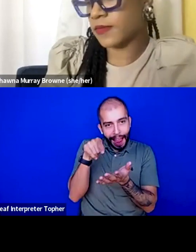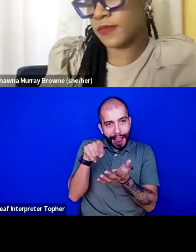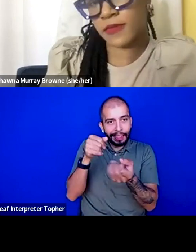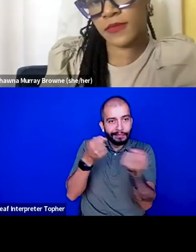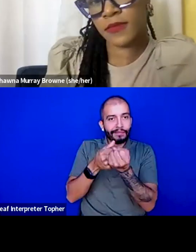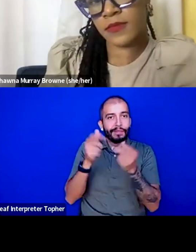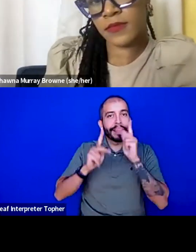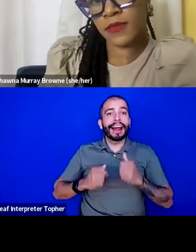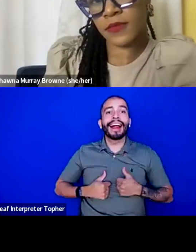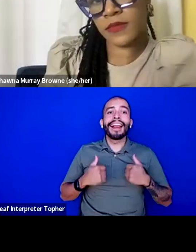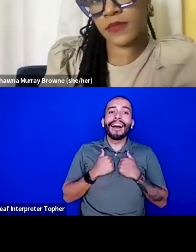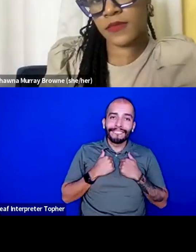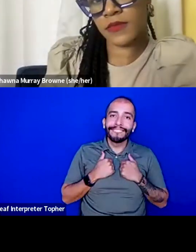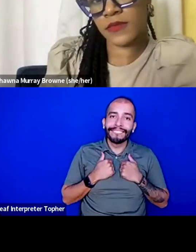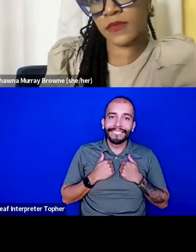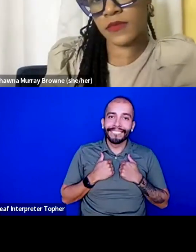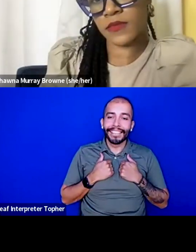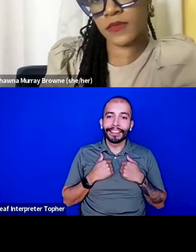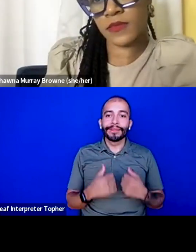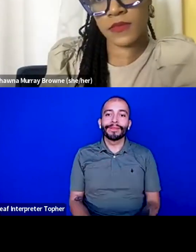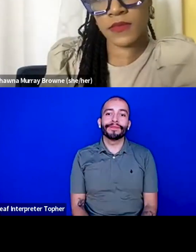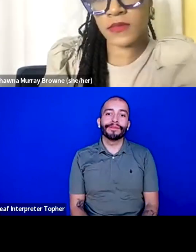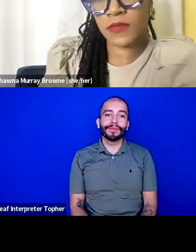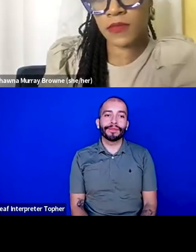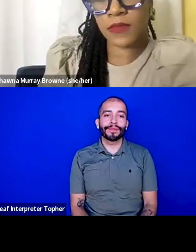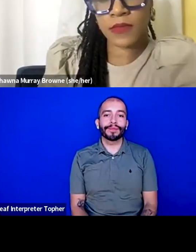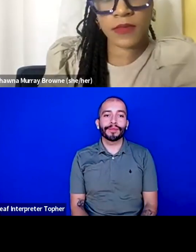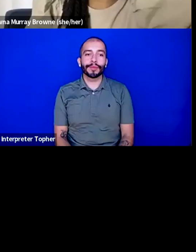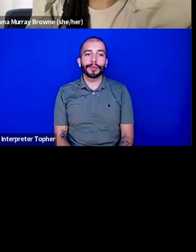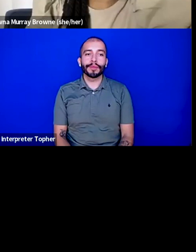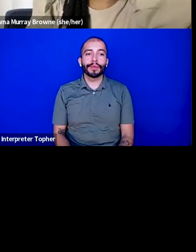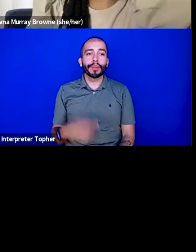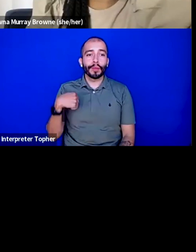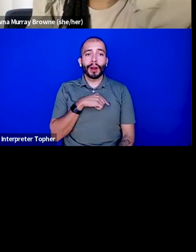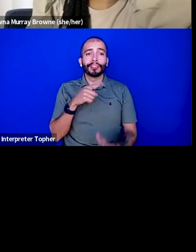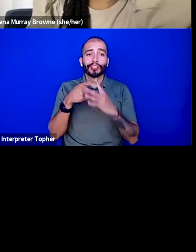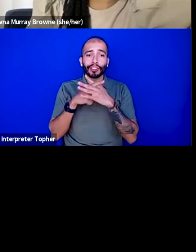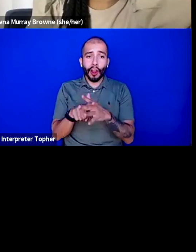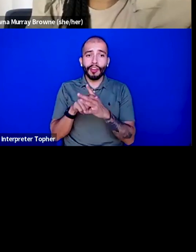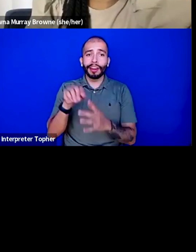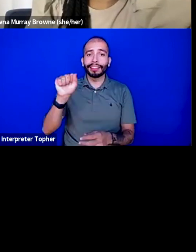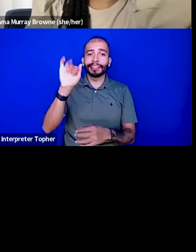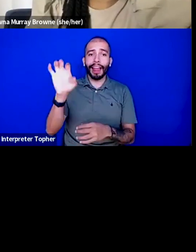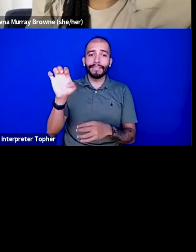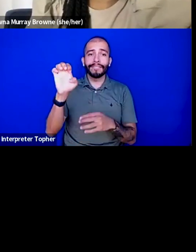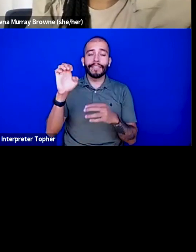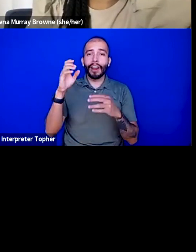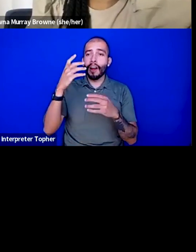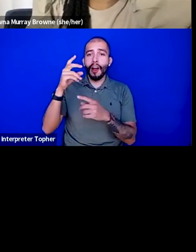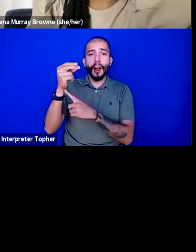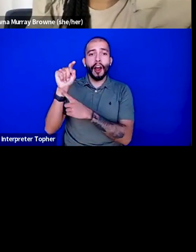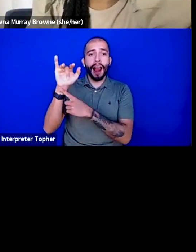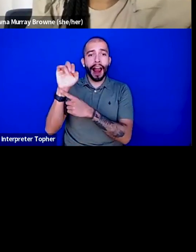We at Trans Lifeline started the Safe Hotlines campaign during the pandemic to really center this vision, very much